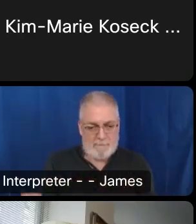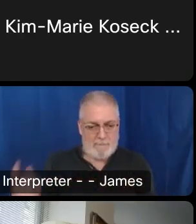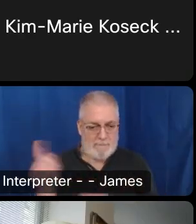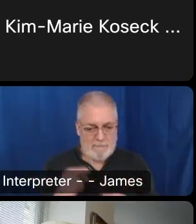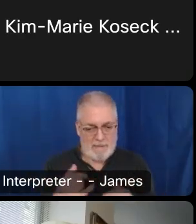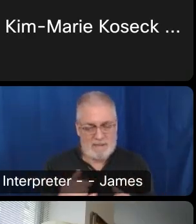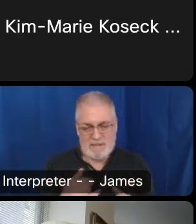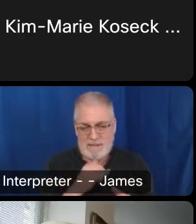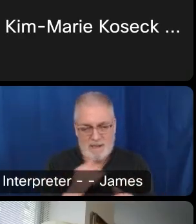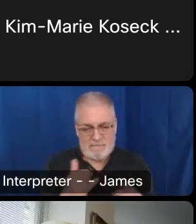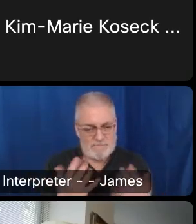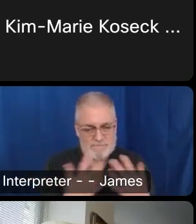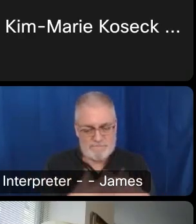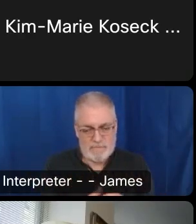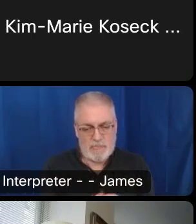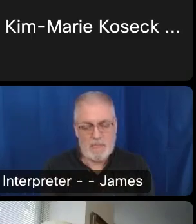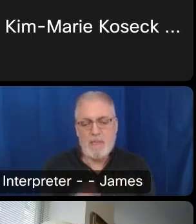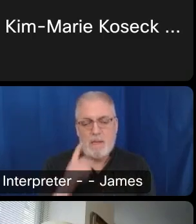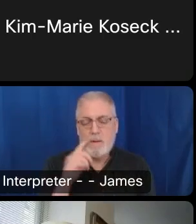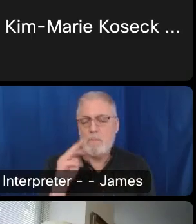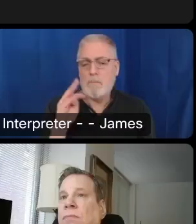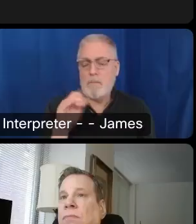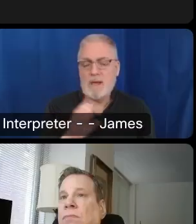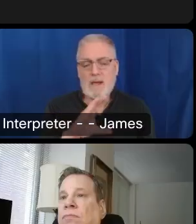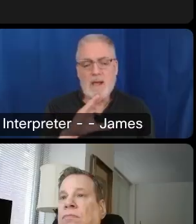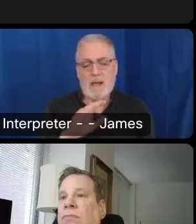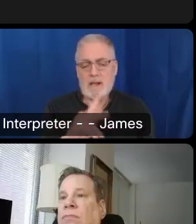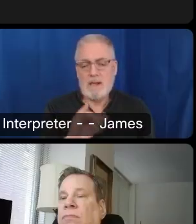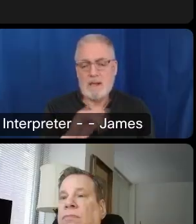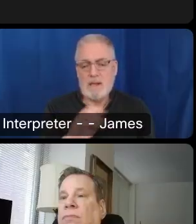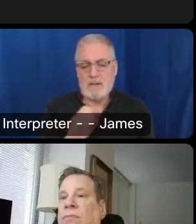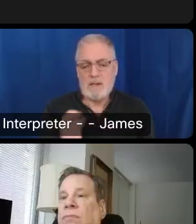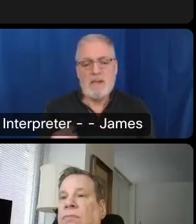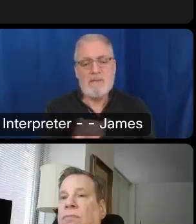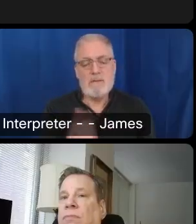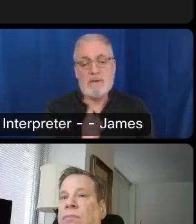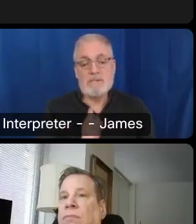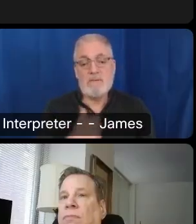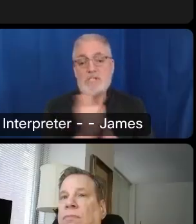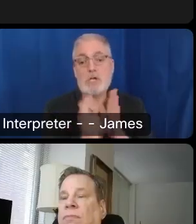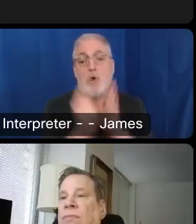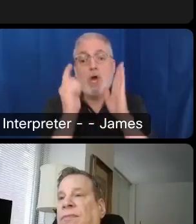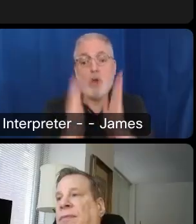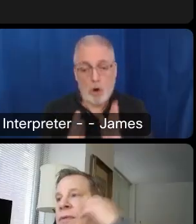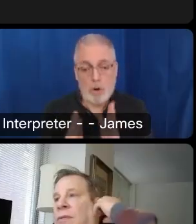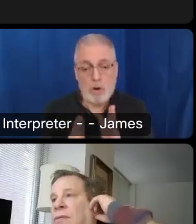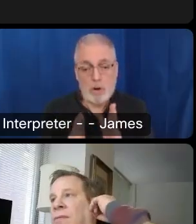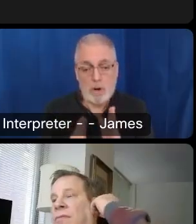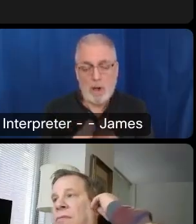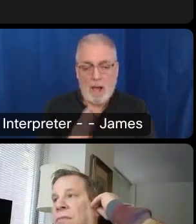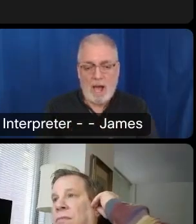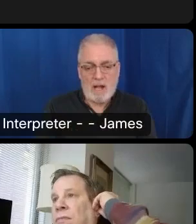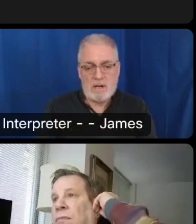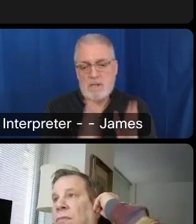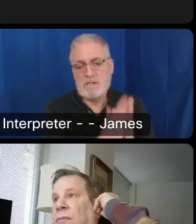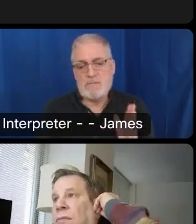what Mike and Kate said. Even as a lawyer on the spectrum, I can't figure out a lot of these systems. And again, I went to law